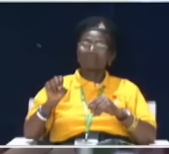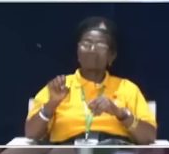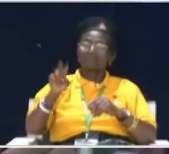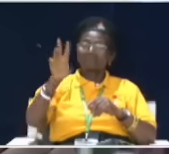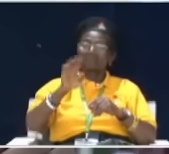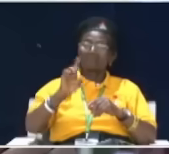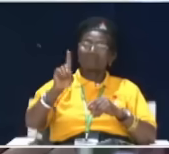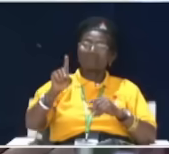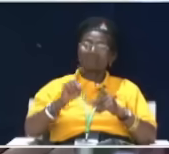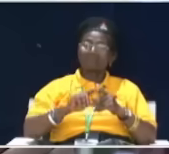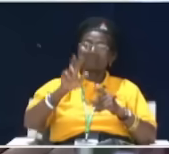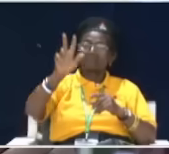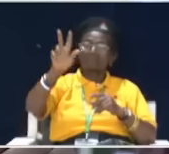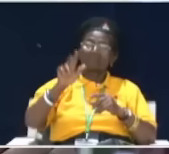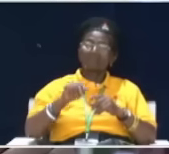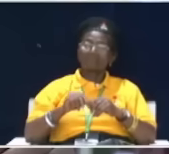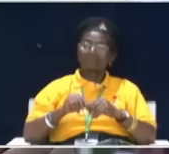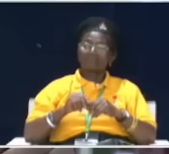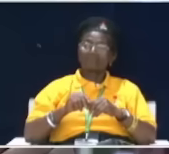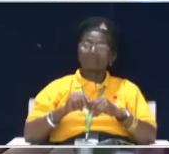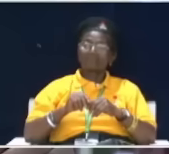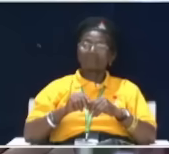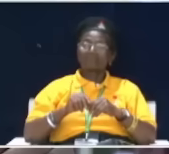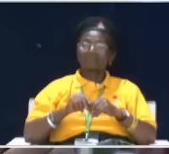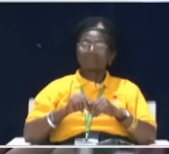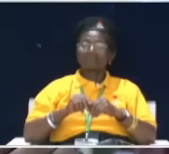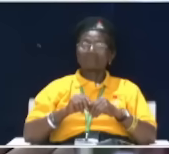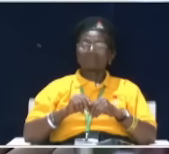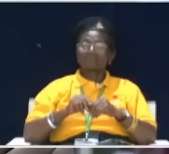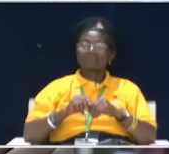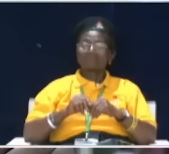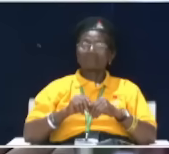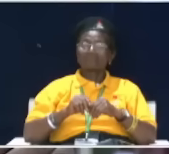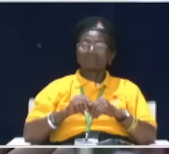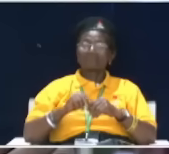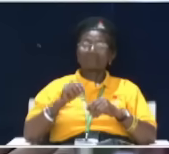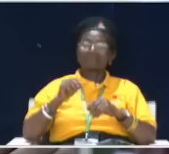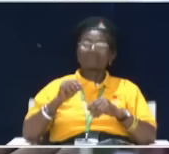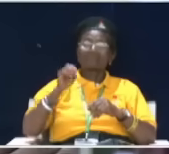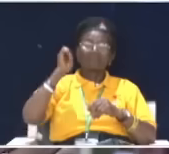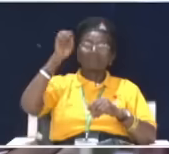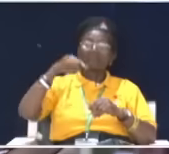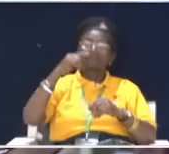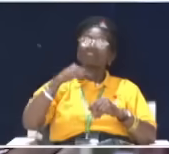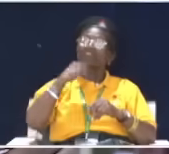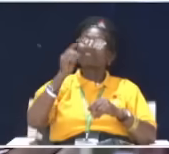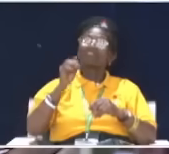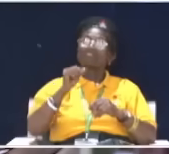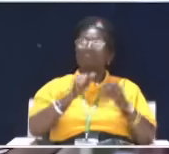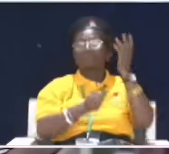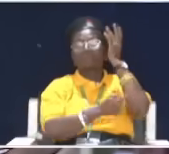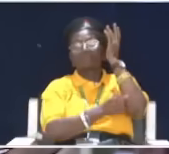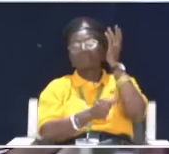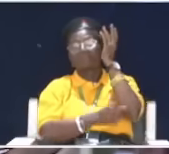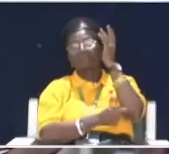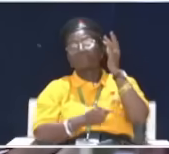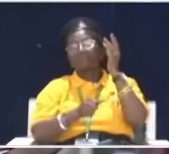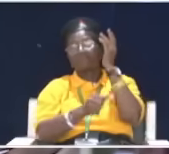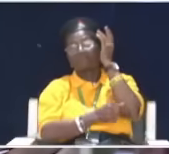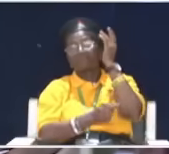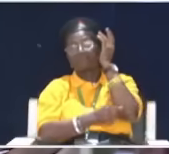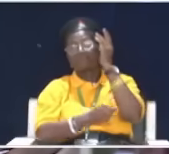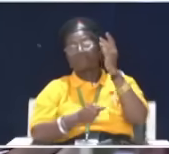Genesis yuri kejila, ese kini de iketa. Angel said to Abraham, I said, Abraham. Don't suffer from Abraham, okay, well, Abraham.